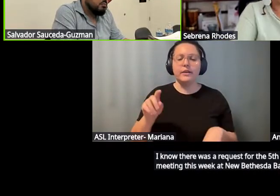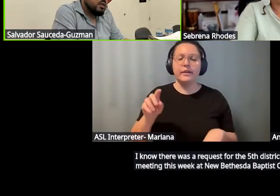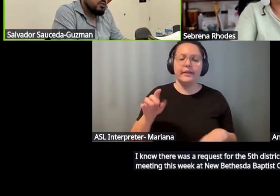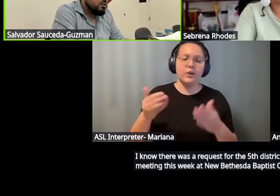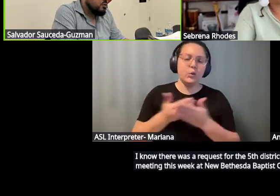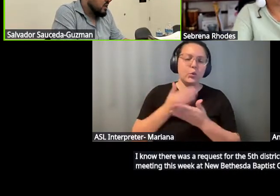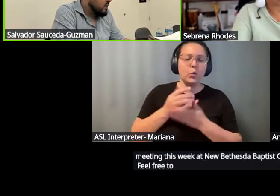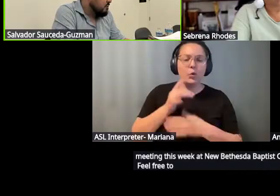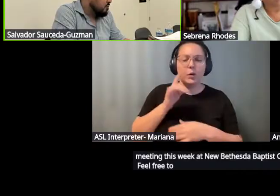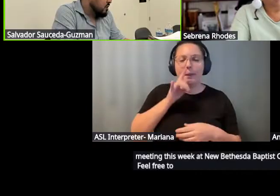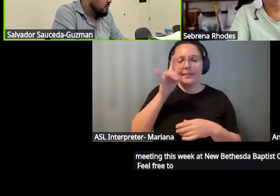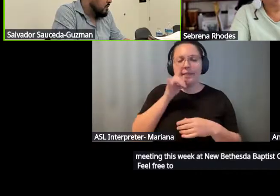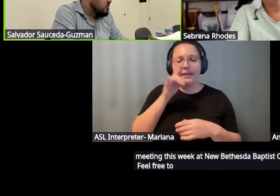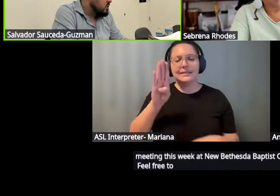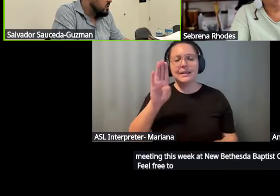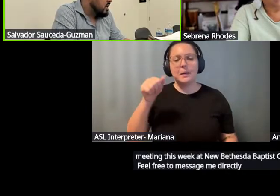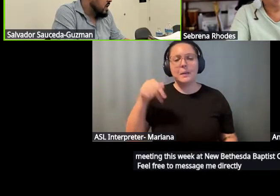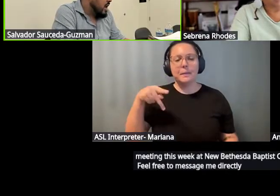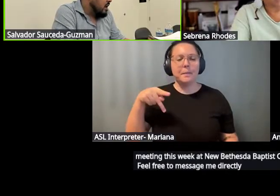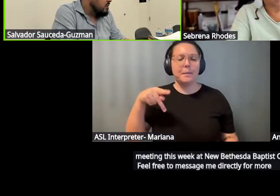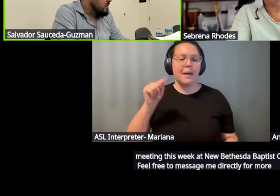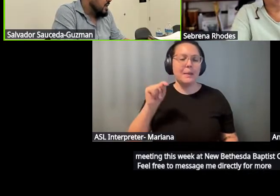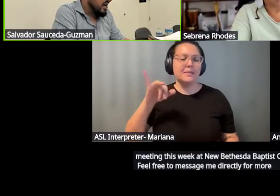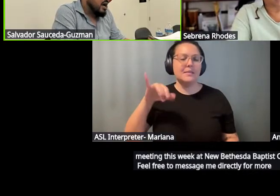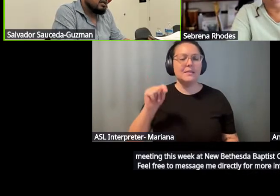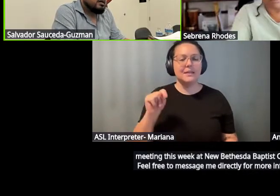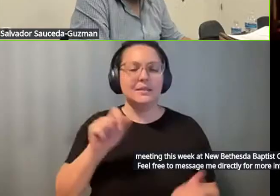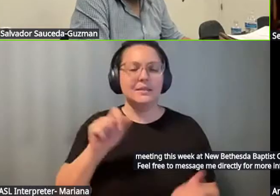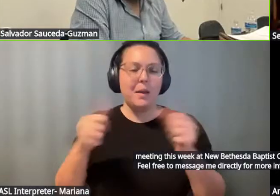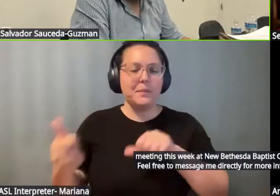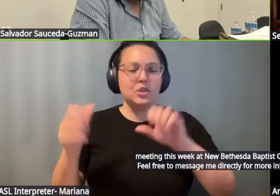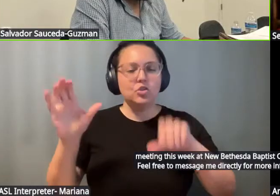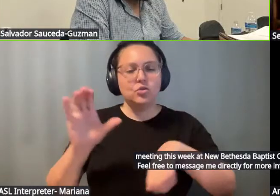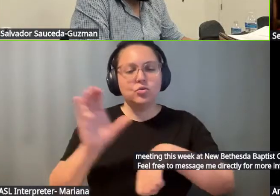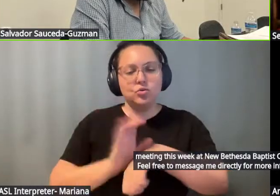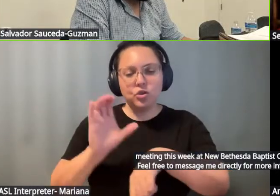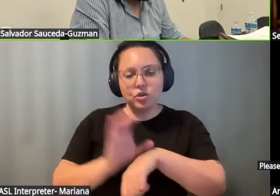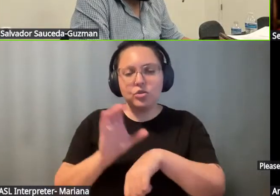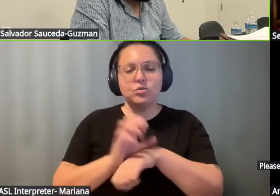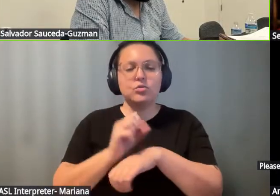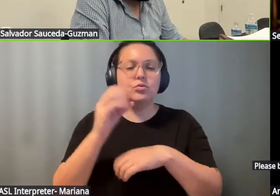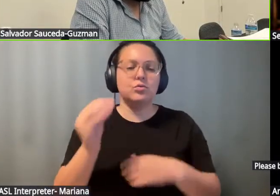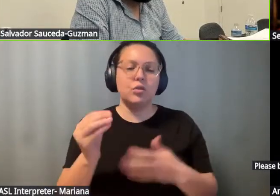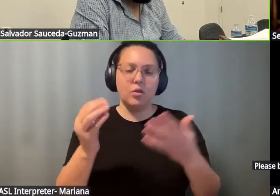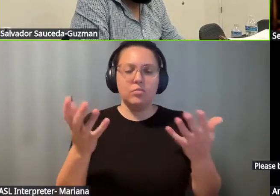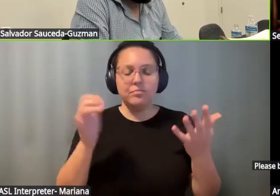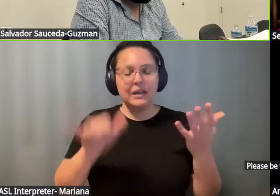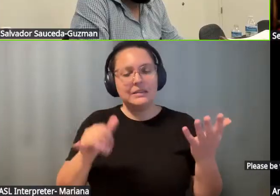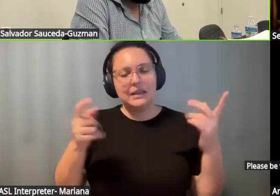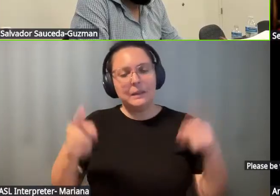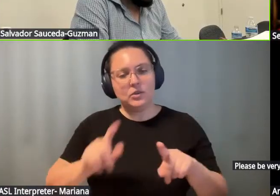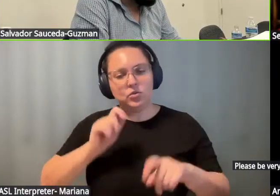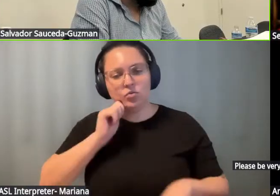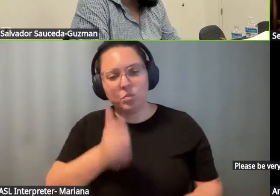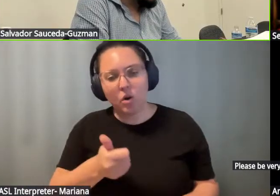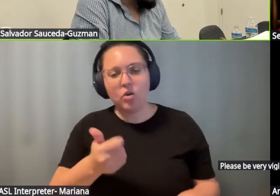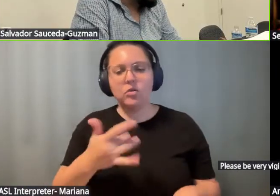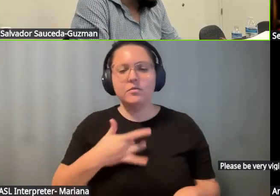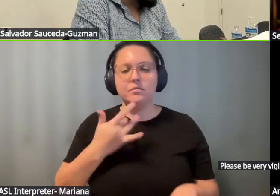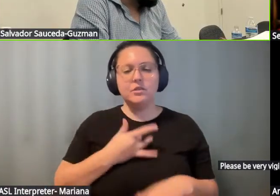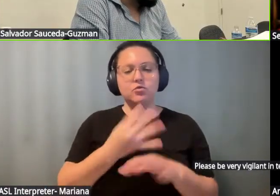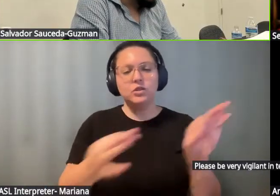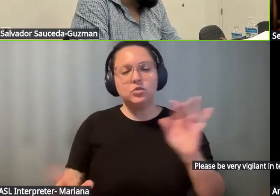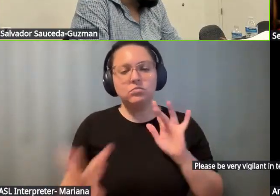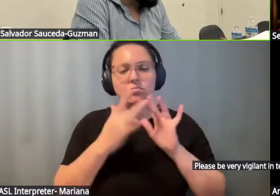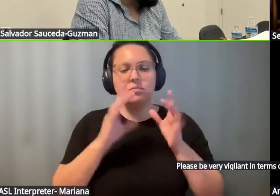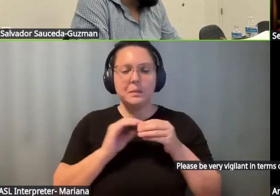to message me directly for more information. Outside of that, please be very vigilant in terms of any activities